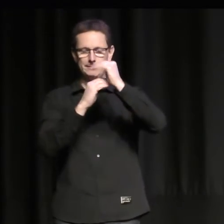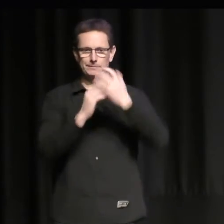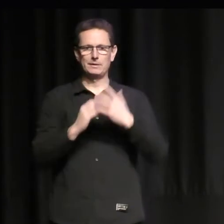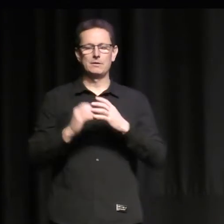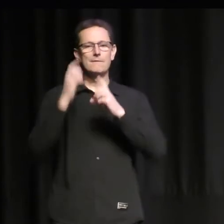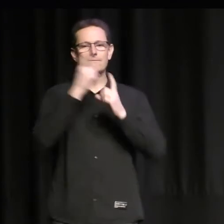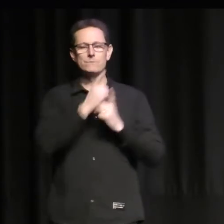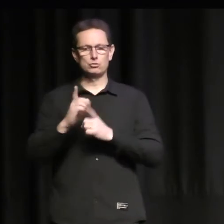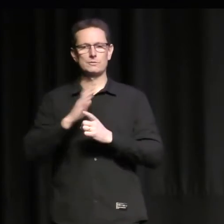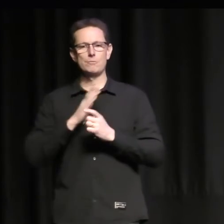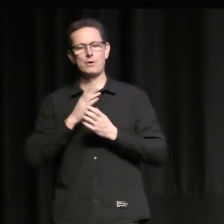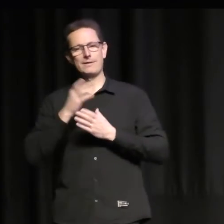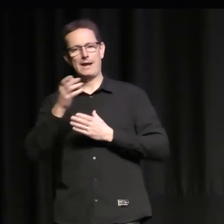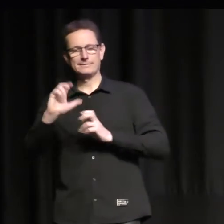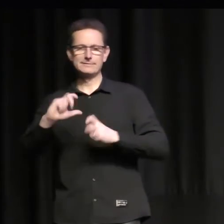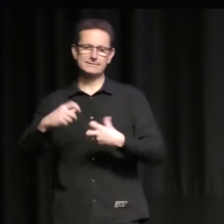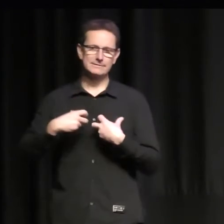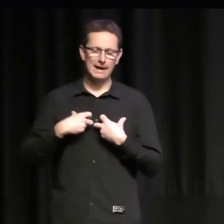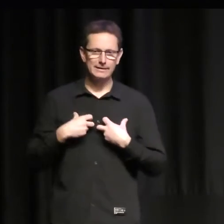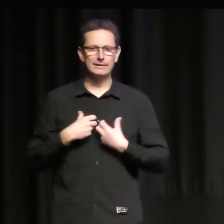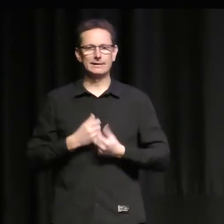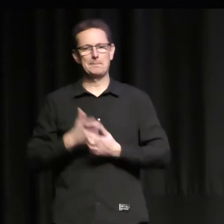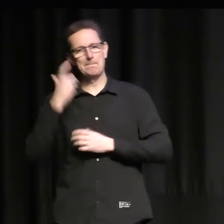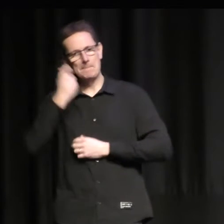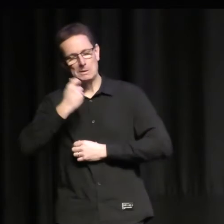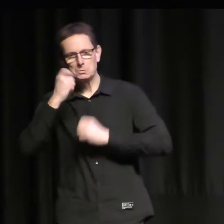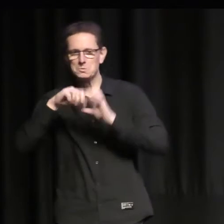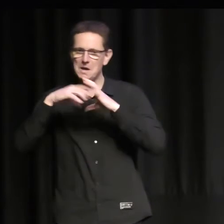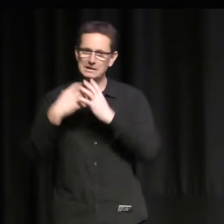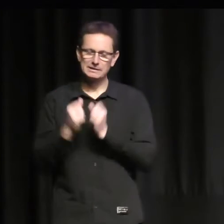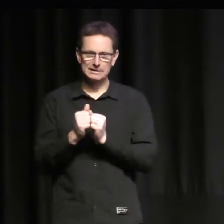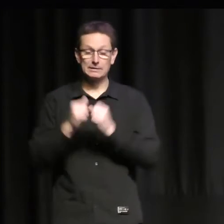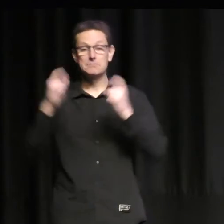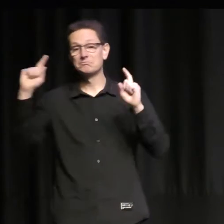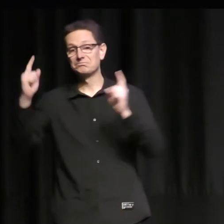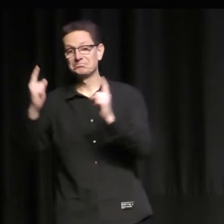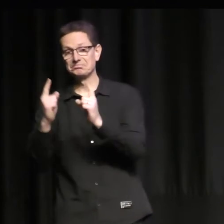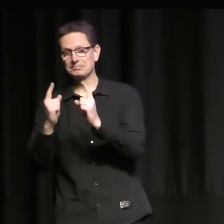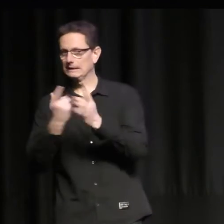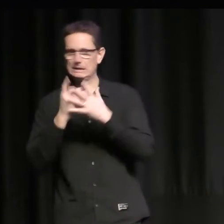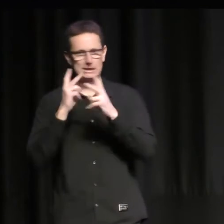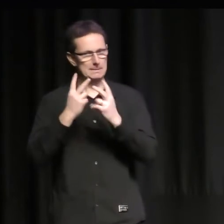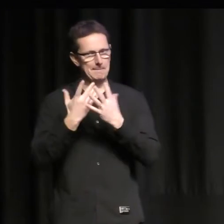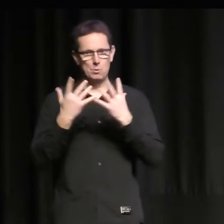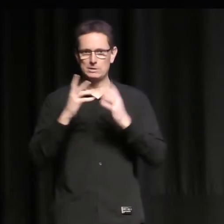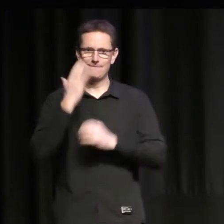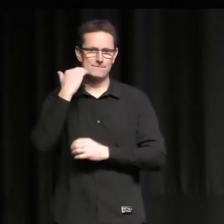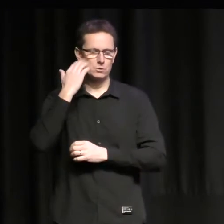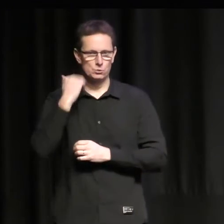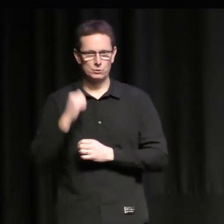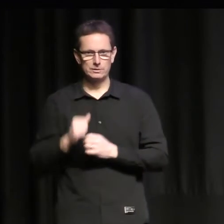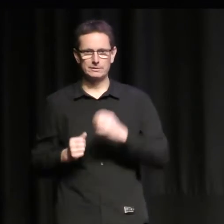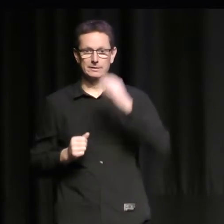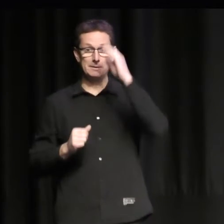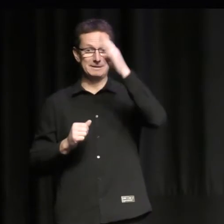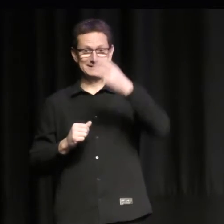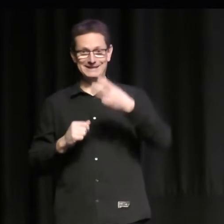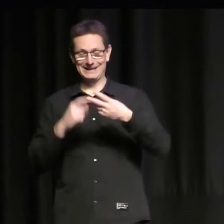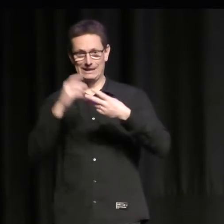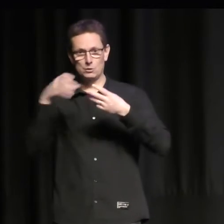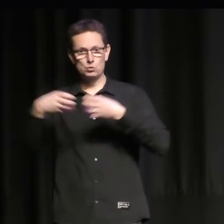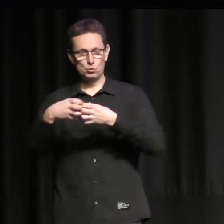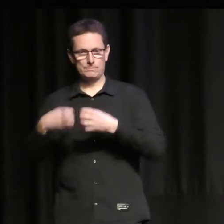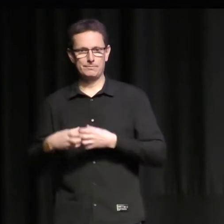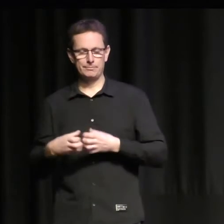employment security, pensions, etc., shrinking in number. But all these three groups